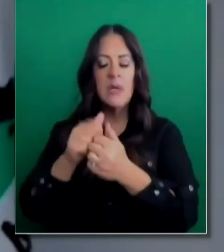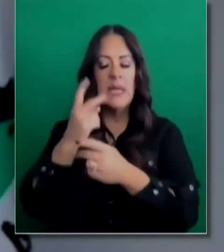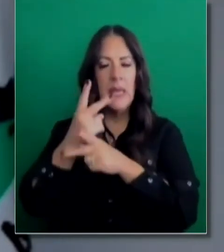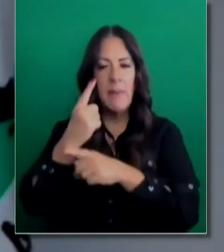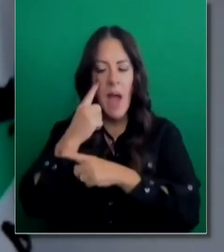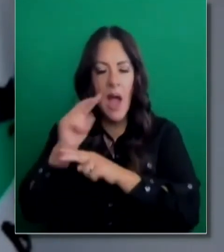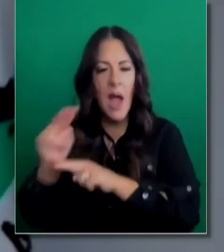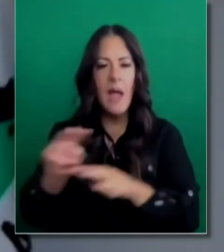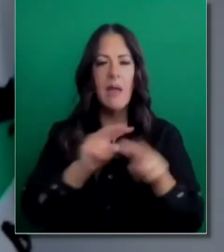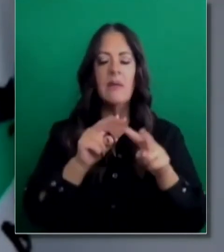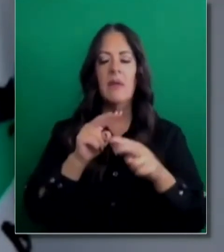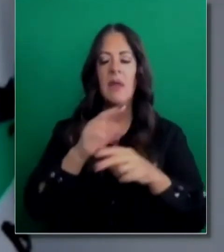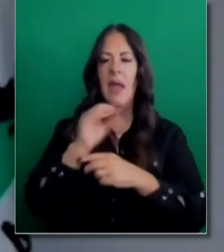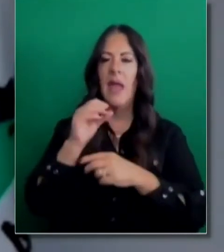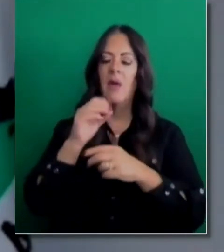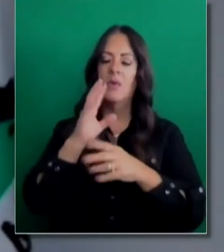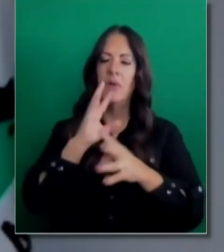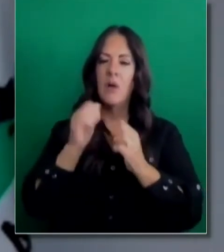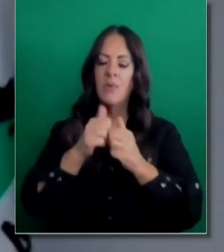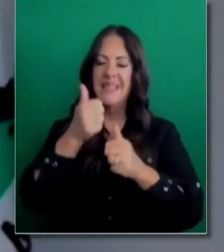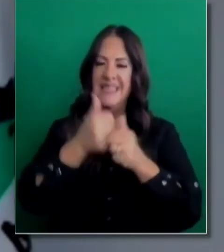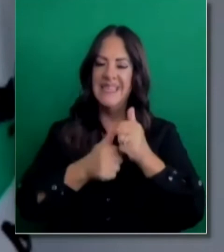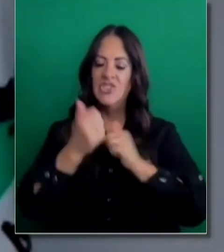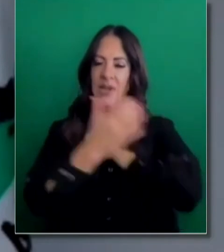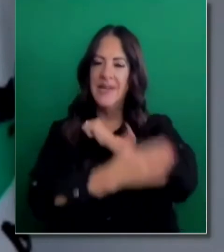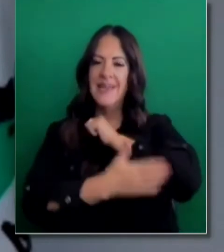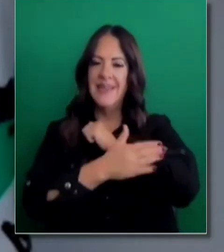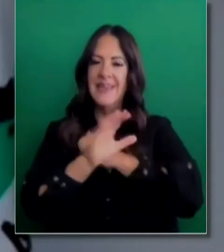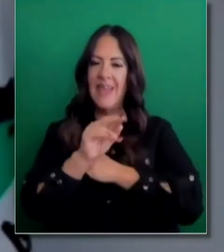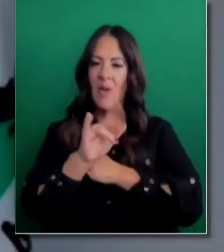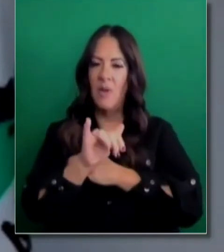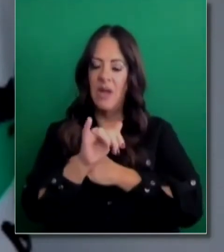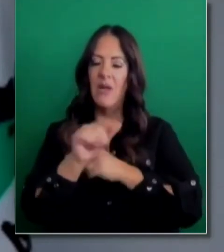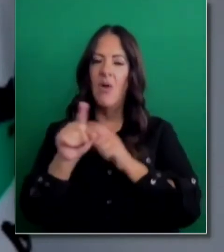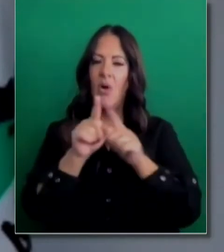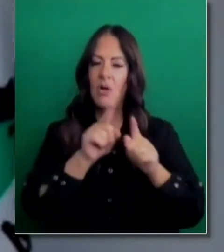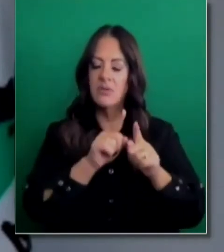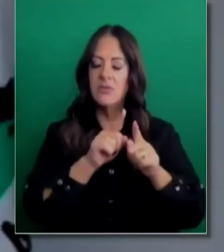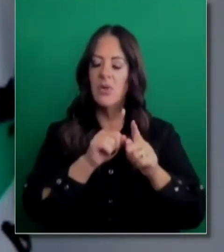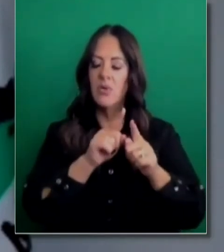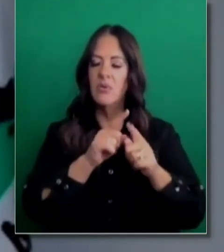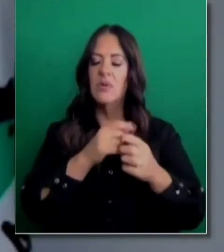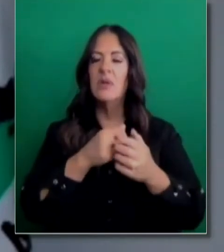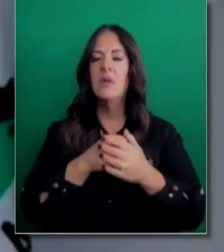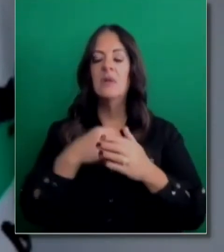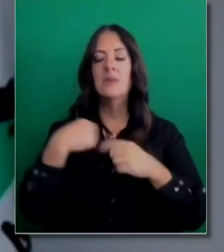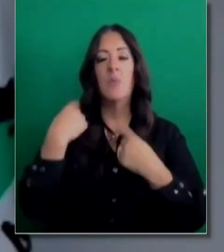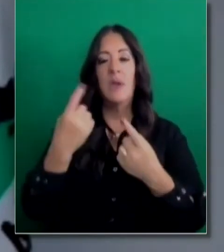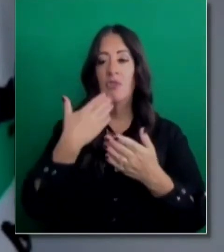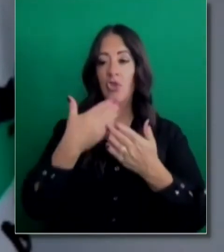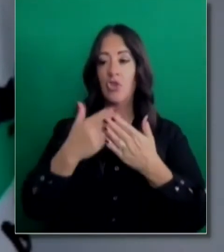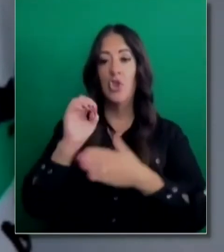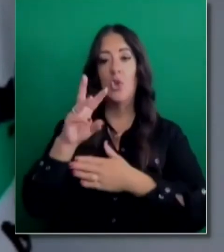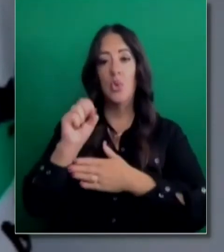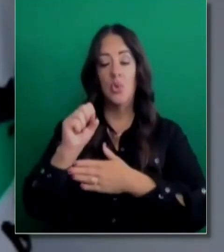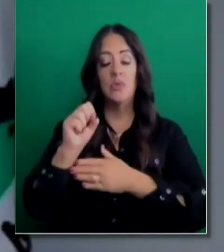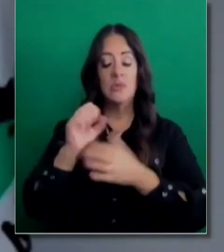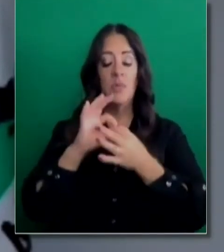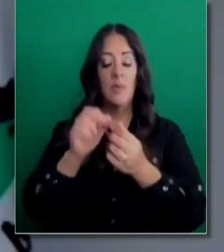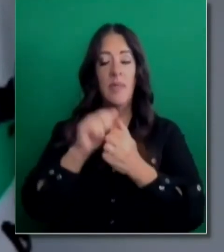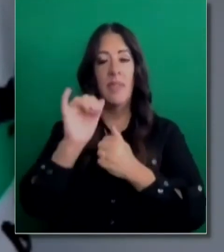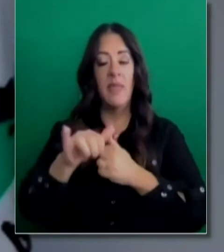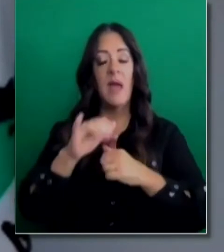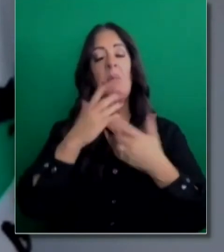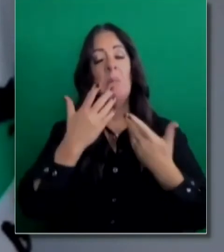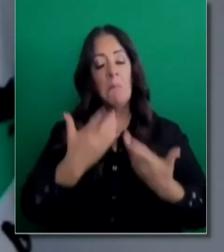are addressed. So I think a lot of progress in the last week. I think some encouraging news on that front,